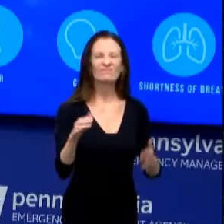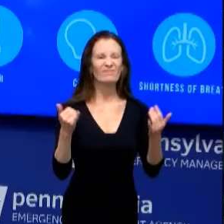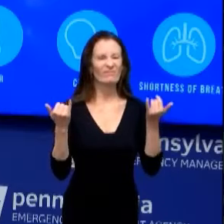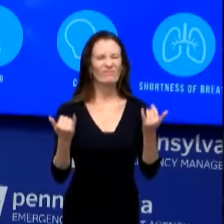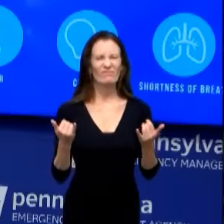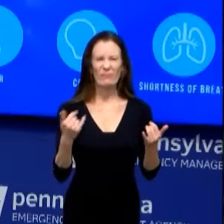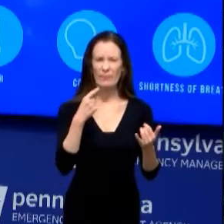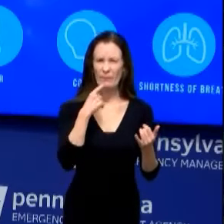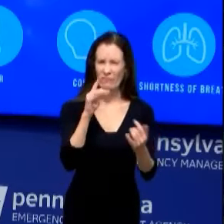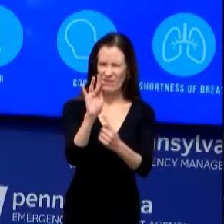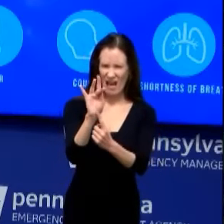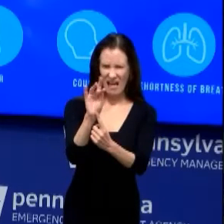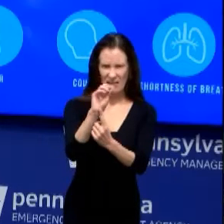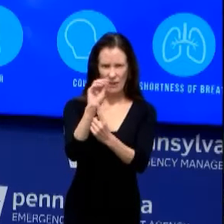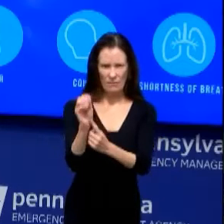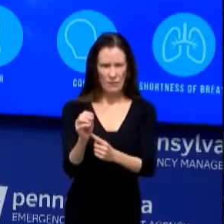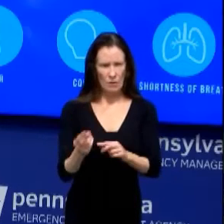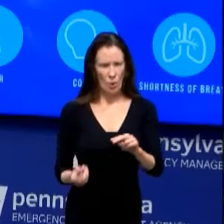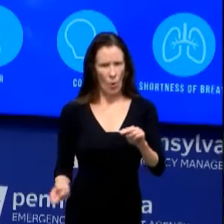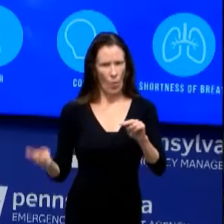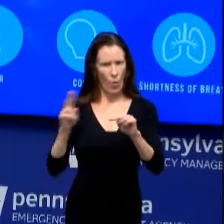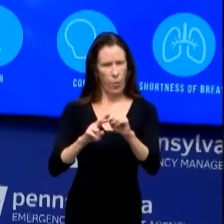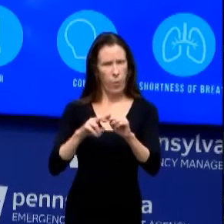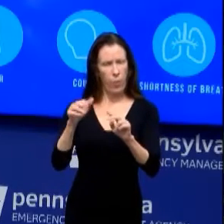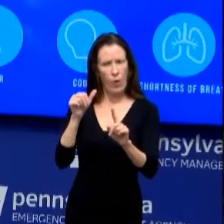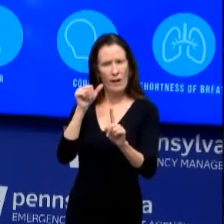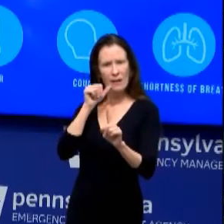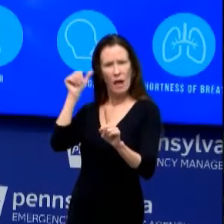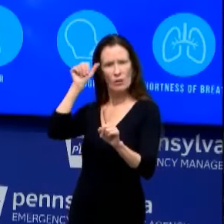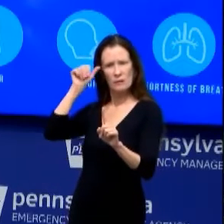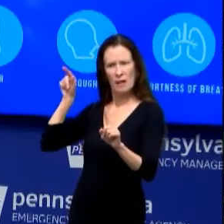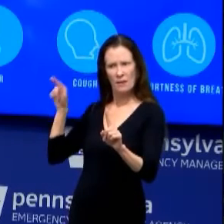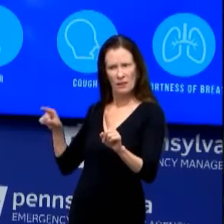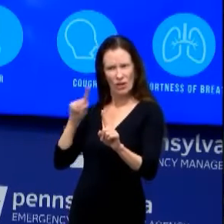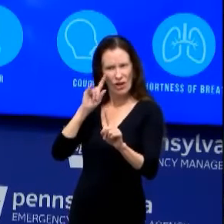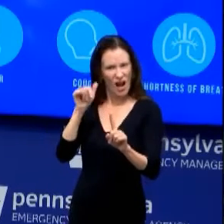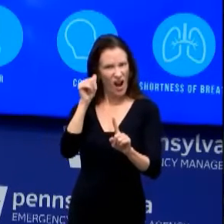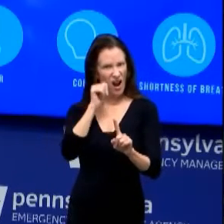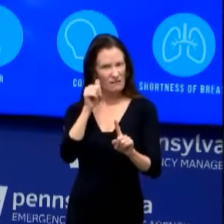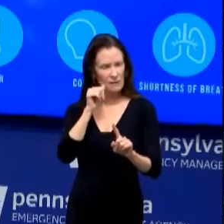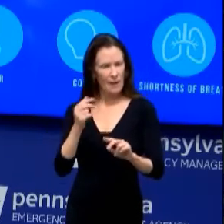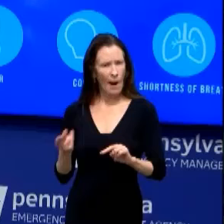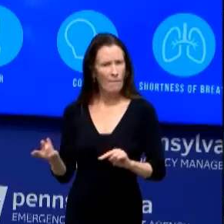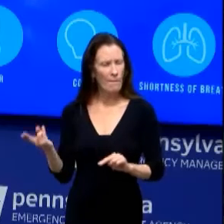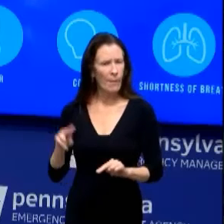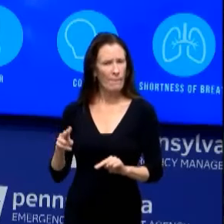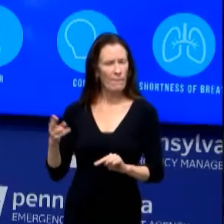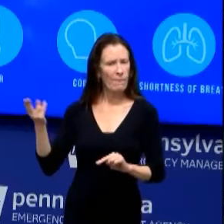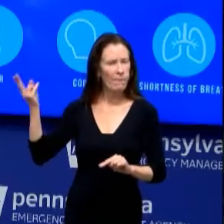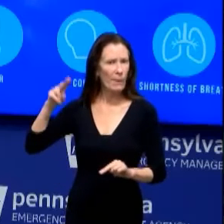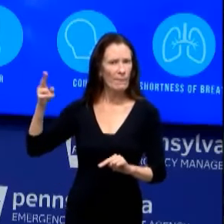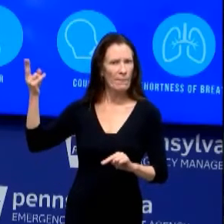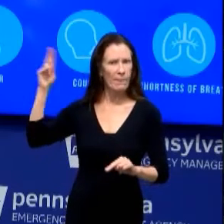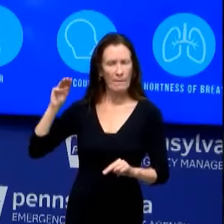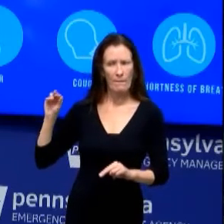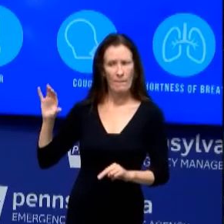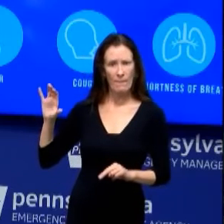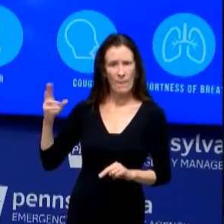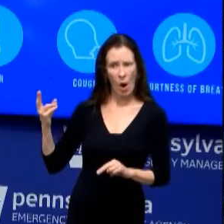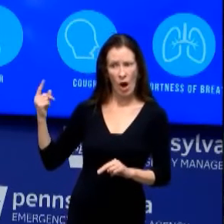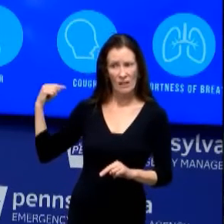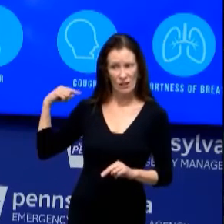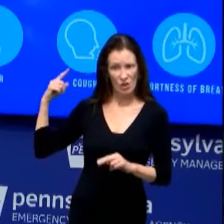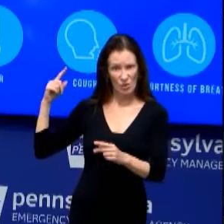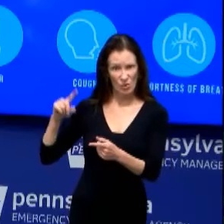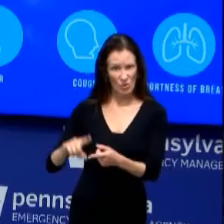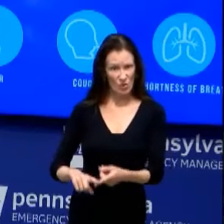cases. The percentage change day over day since March 31st has been between 20% and 18%. Are we seeing a